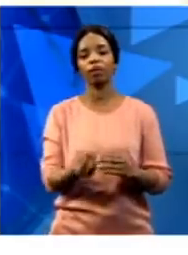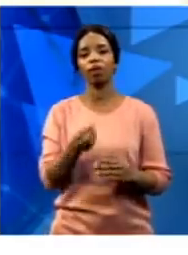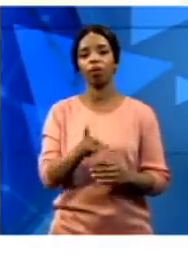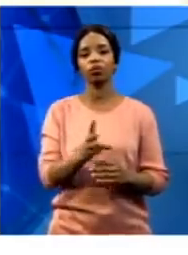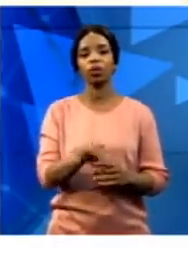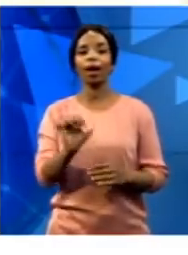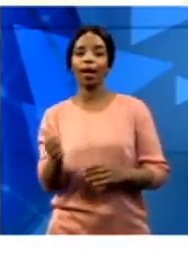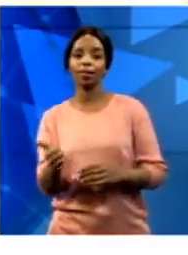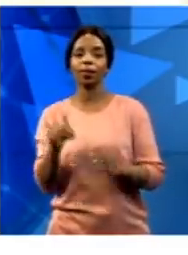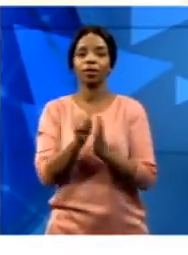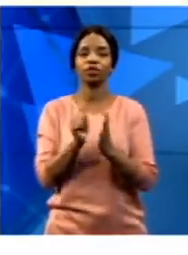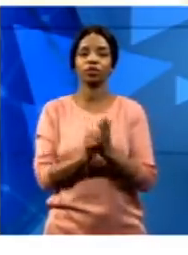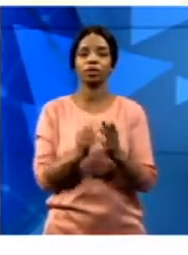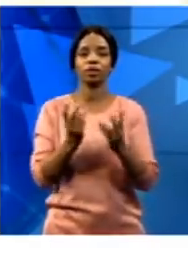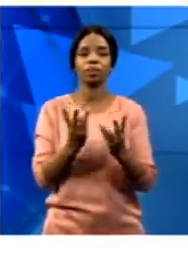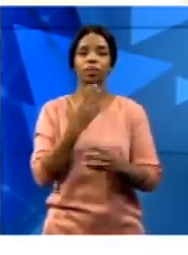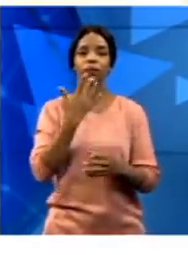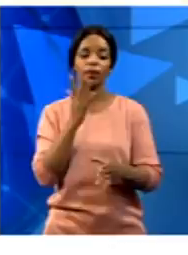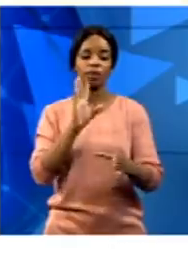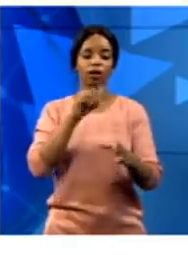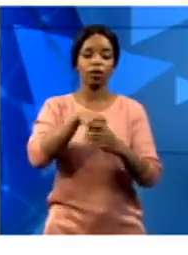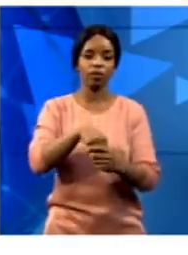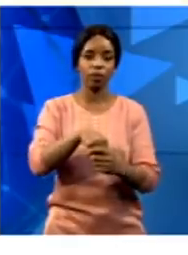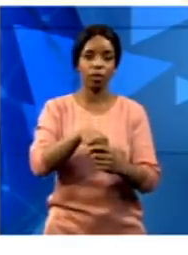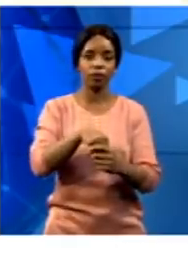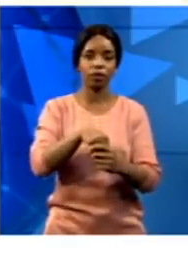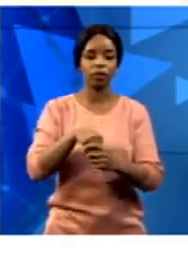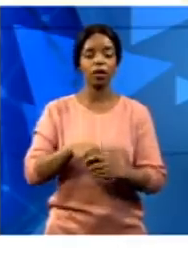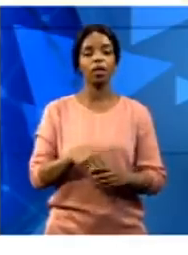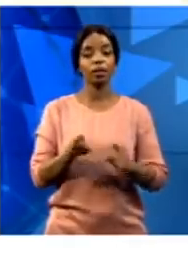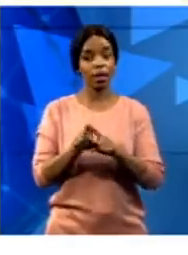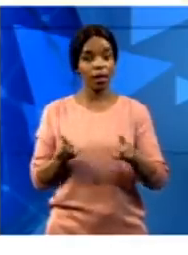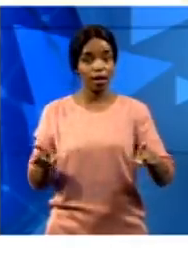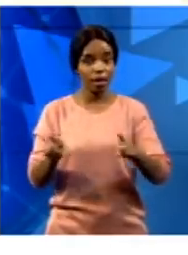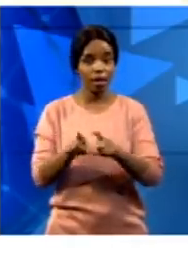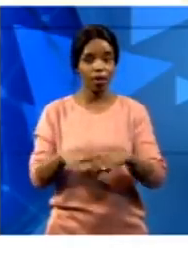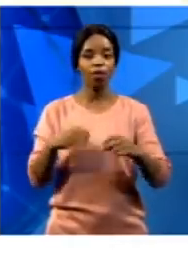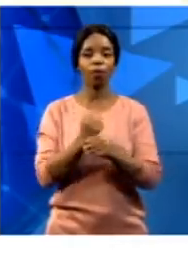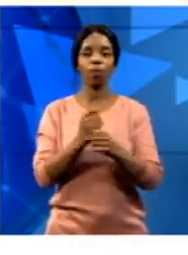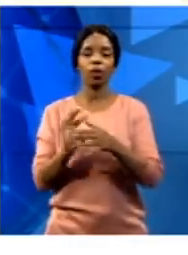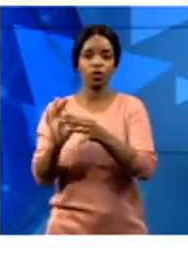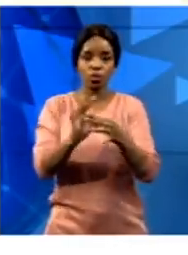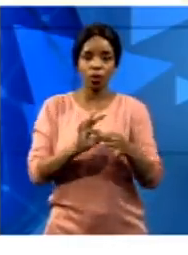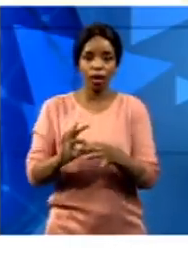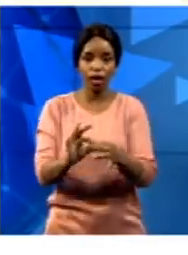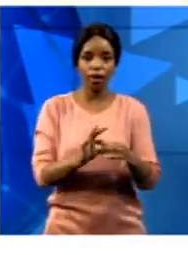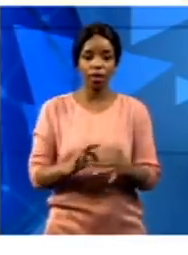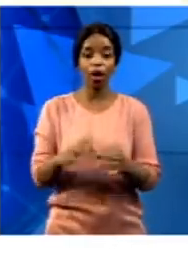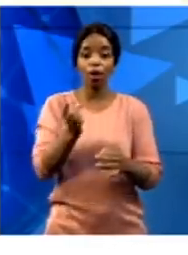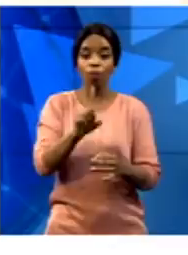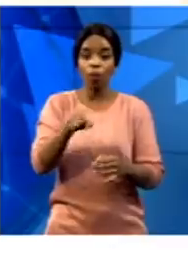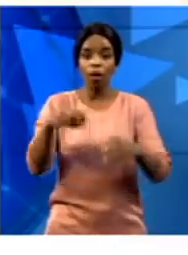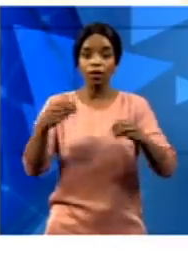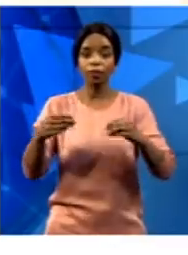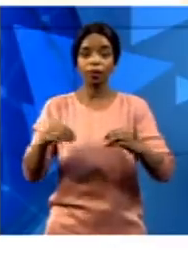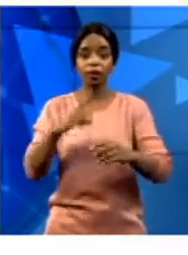agencies involved, there's city people involved, provincial people involved, and they're working together to respond to what business needs. And it